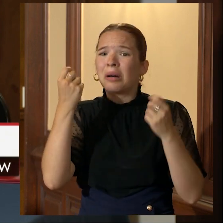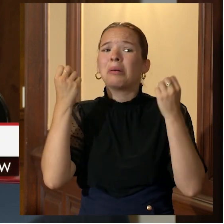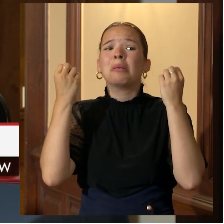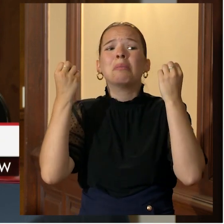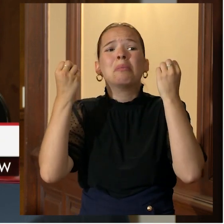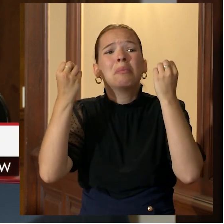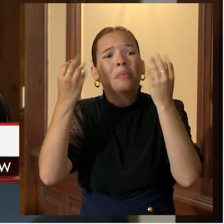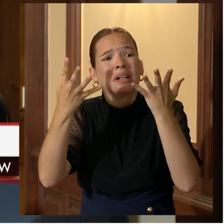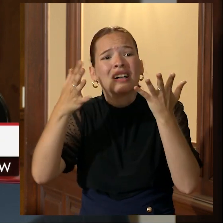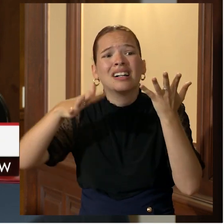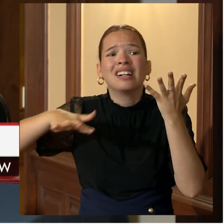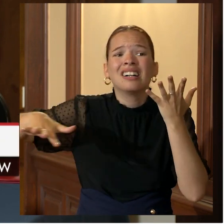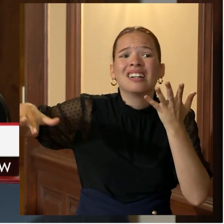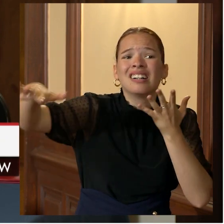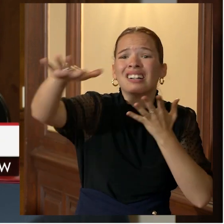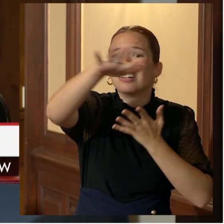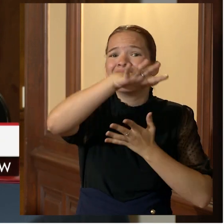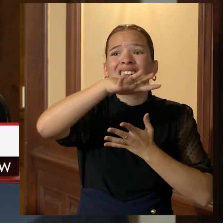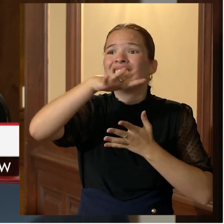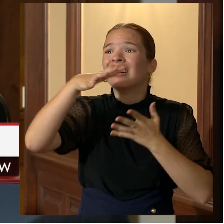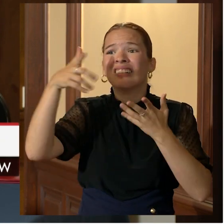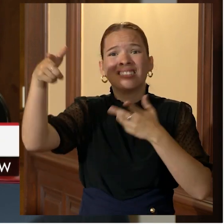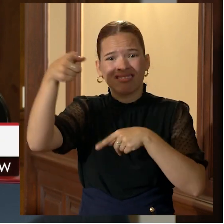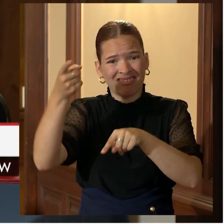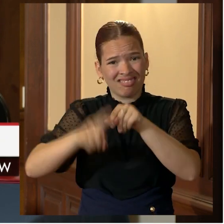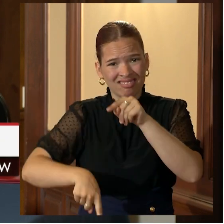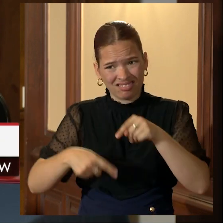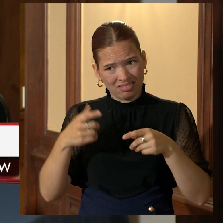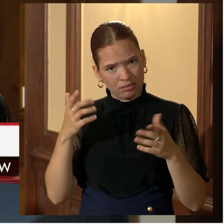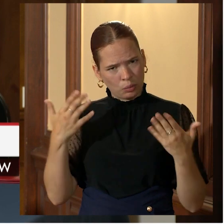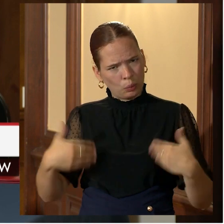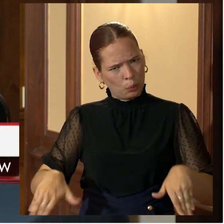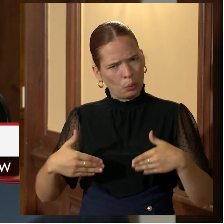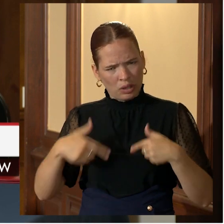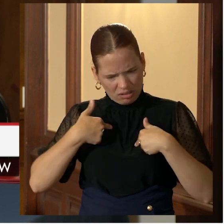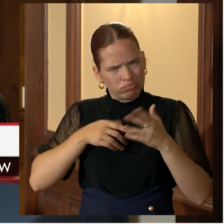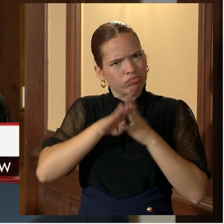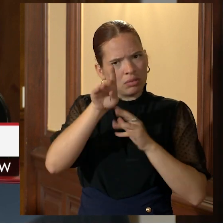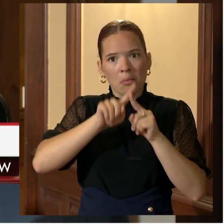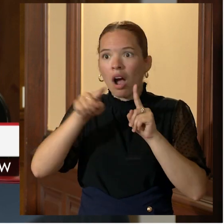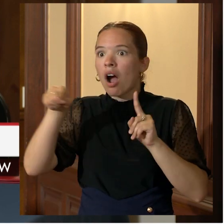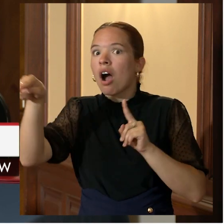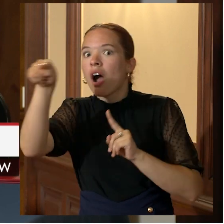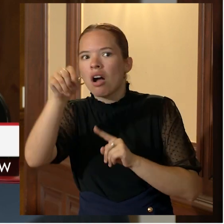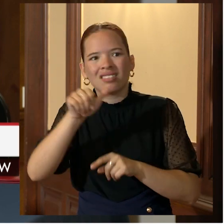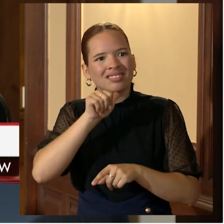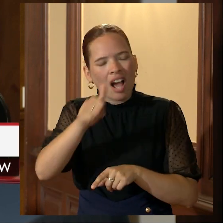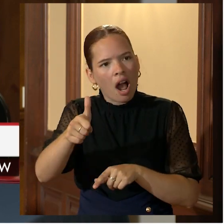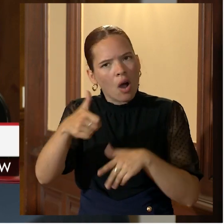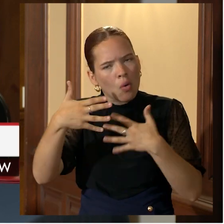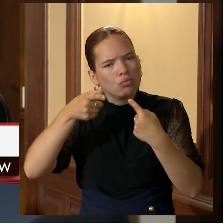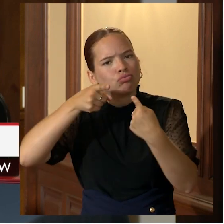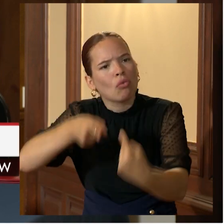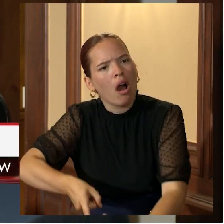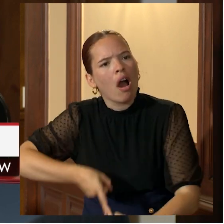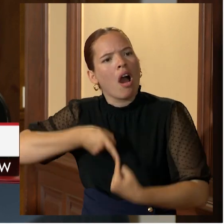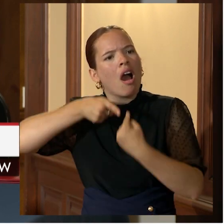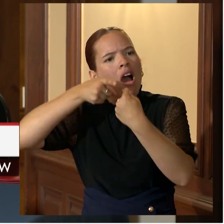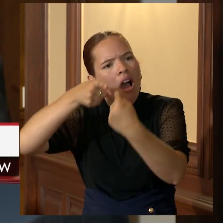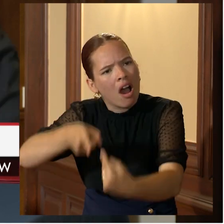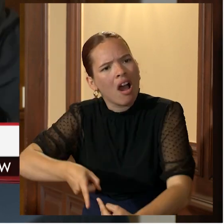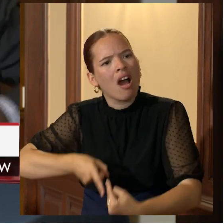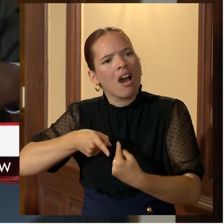returning citizens clear their records, get jobs, turn their lives around, talk about legislation that affects statehood, but